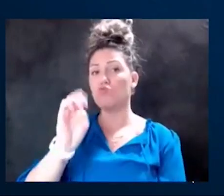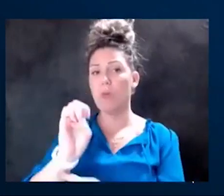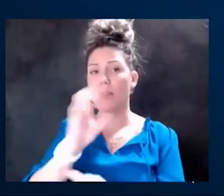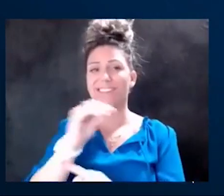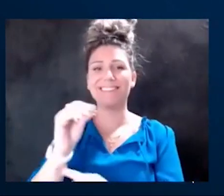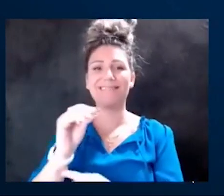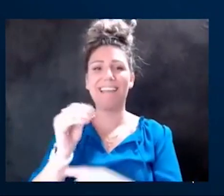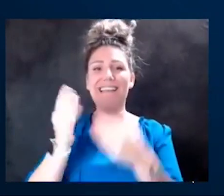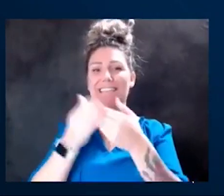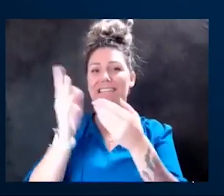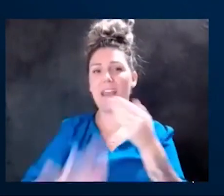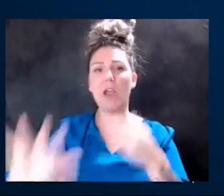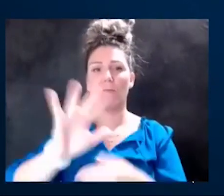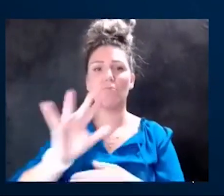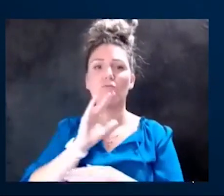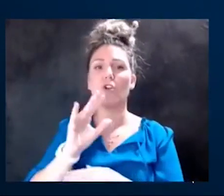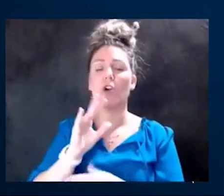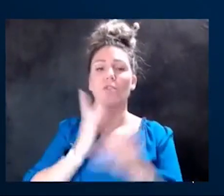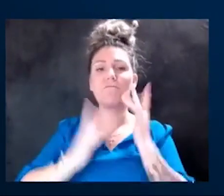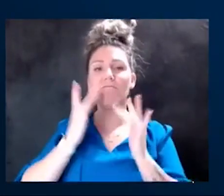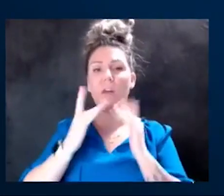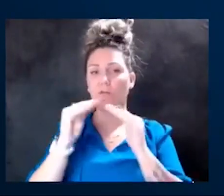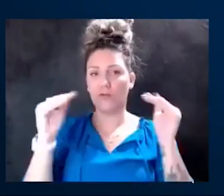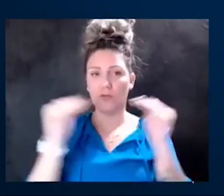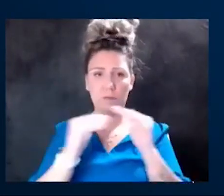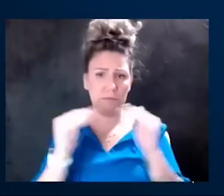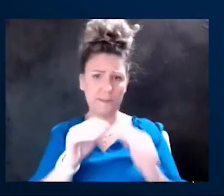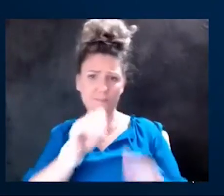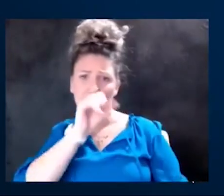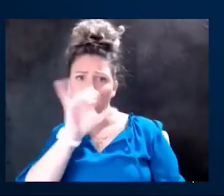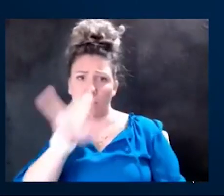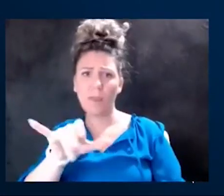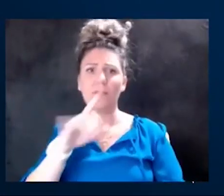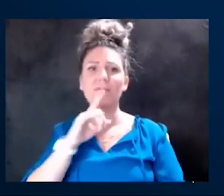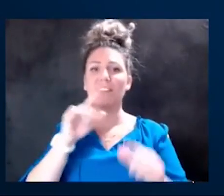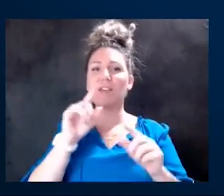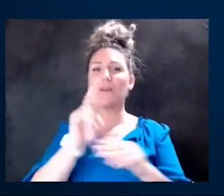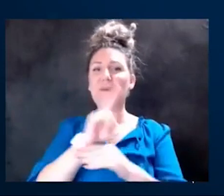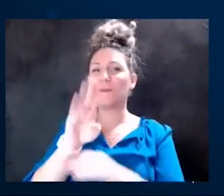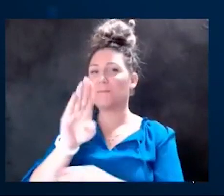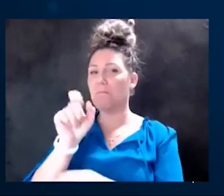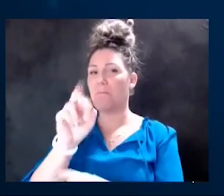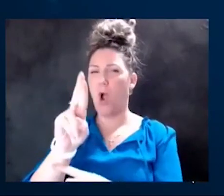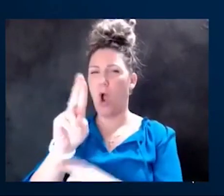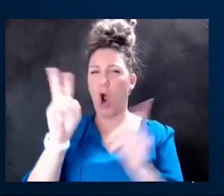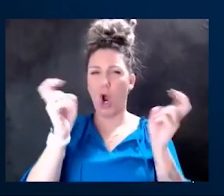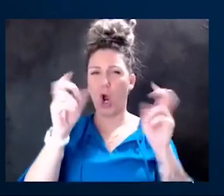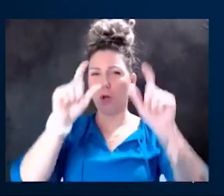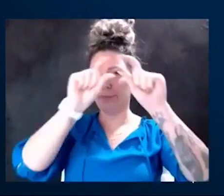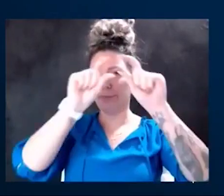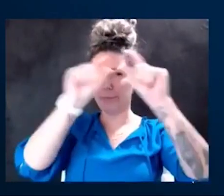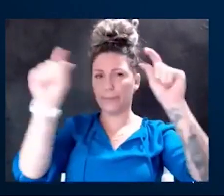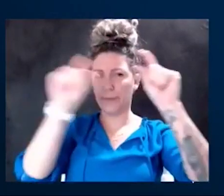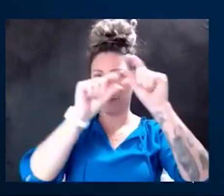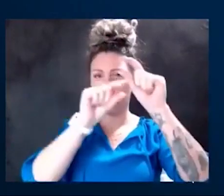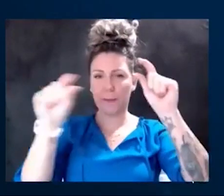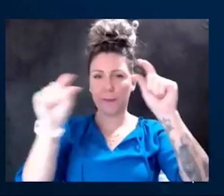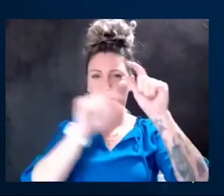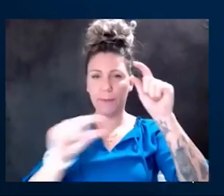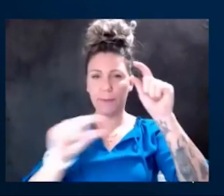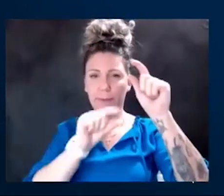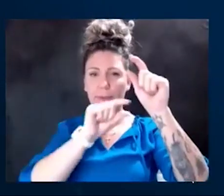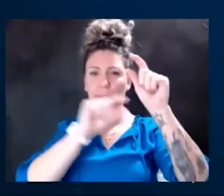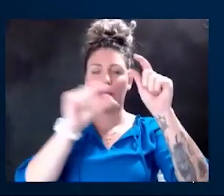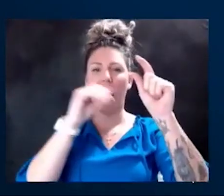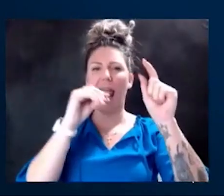And what I love about this graph so much is that they used bar charts here, a simple chart type, but they're nice and clean, and they used an